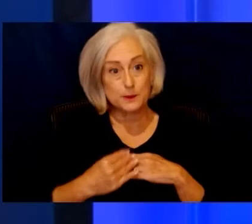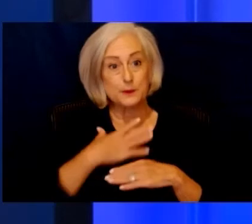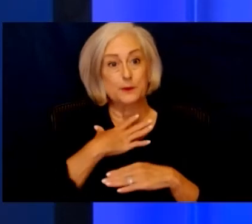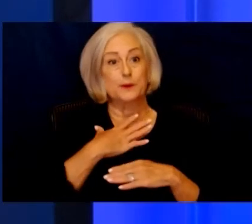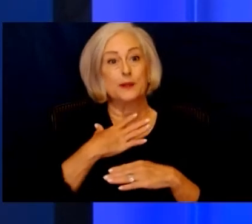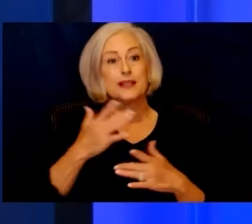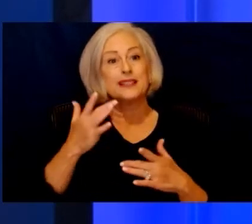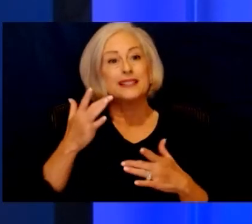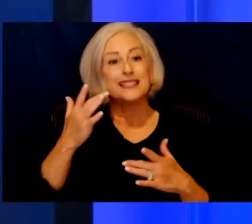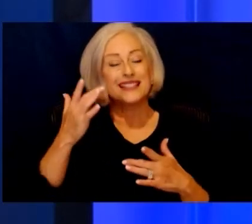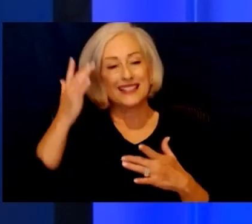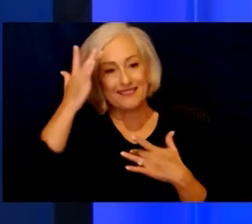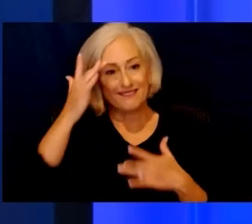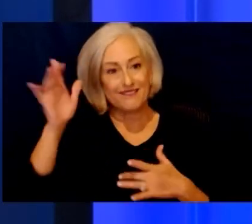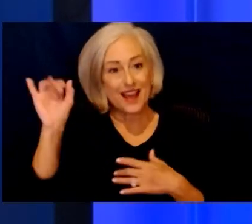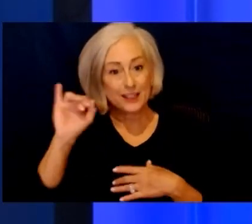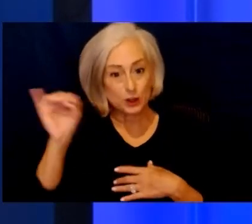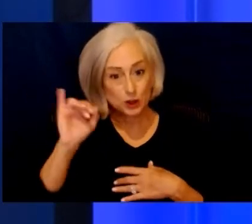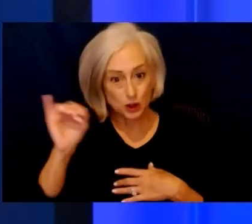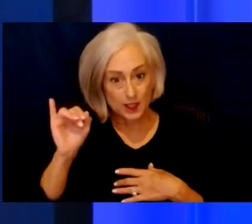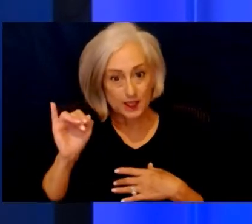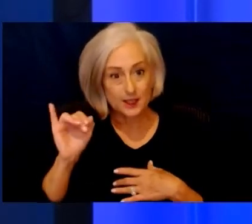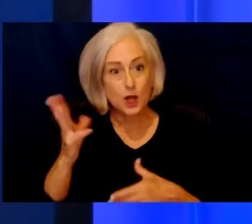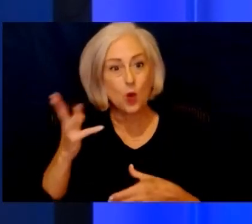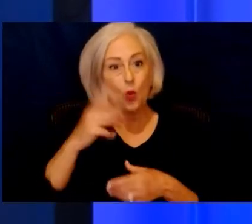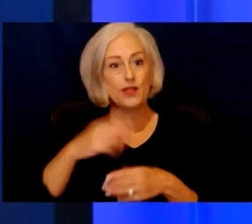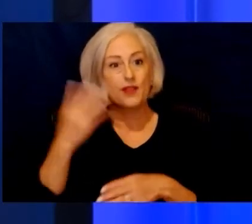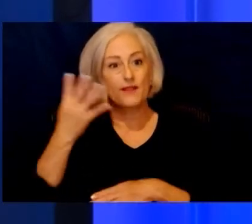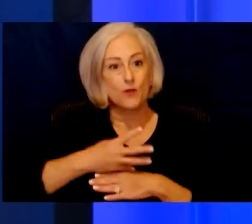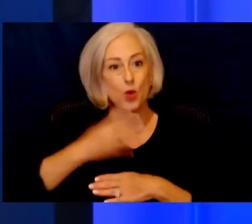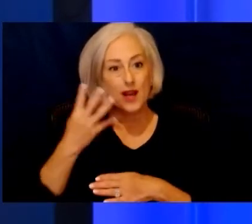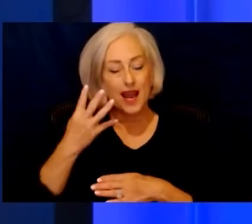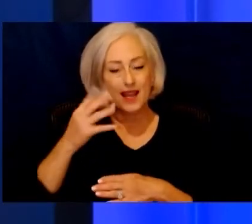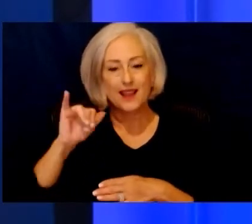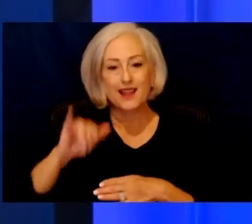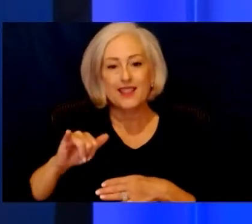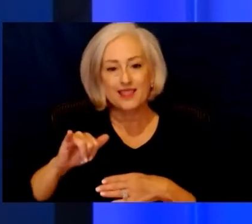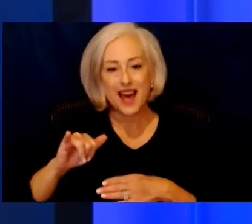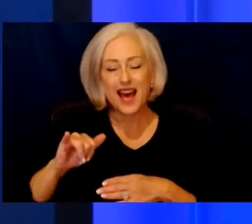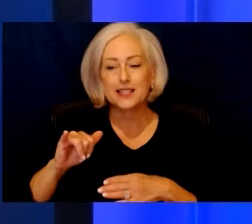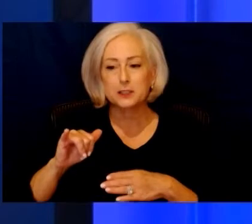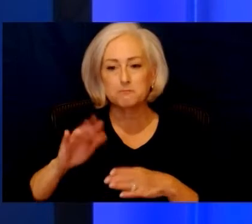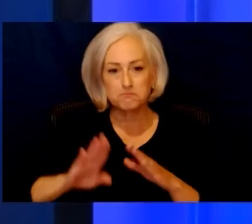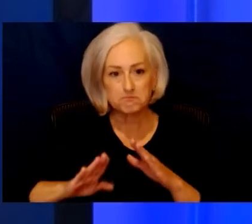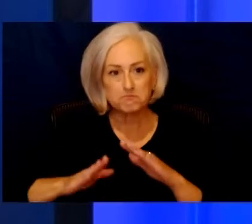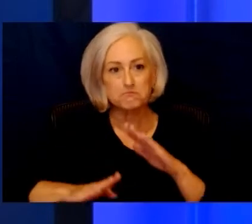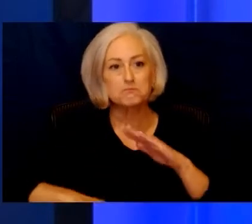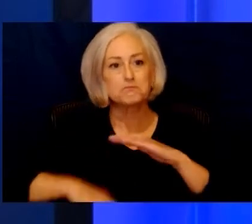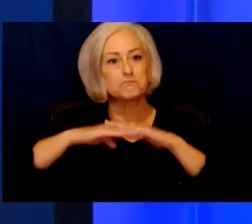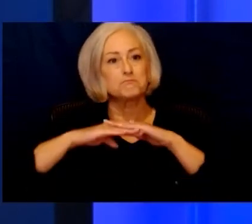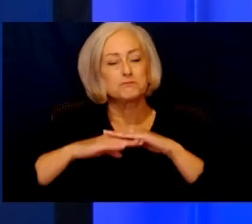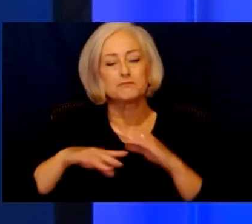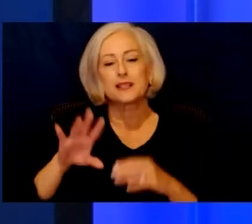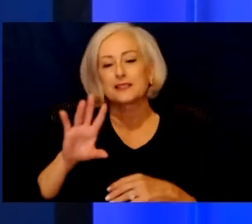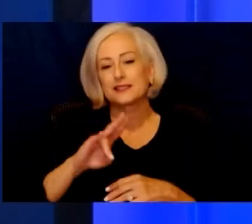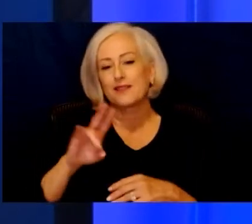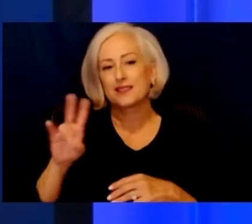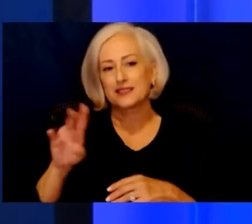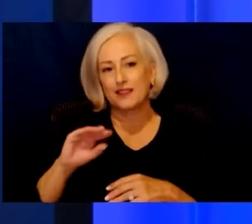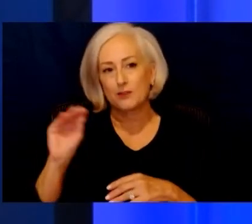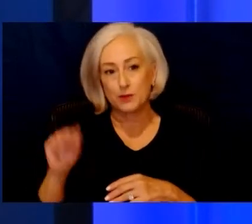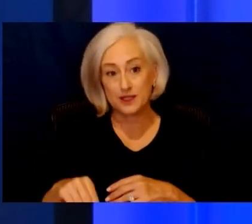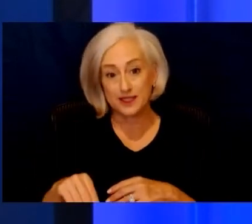peaked at like 77%. So there is still very good sensitivity, but we know that you probably have to do serial testing for those